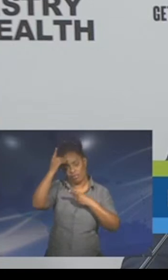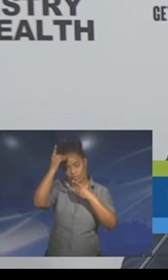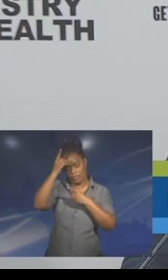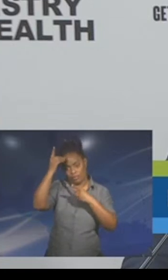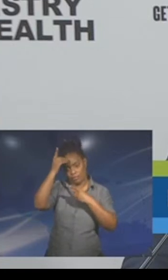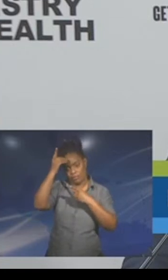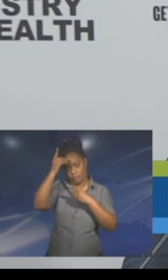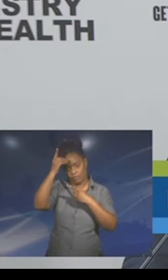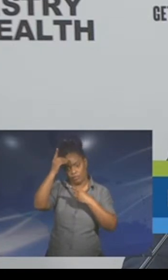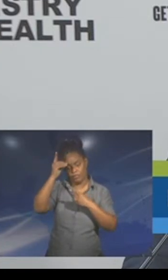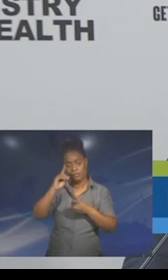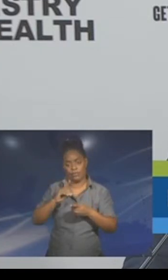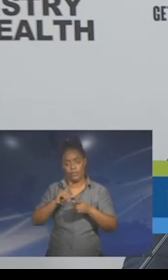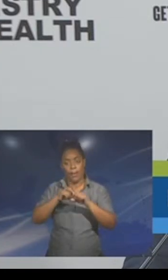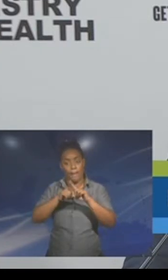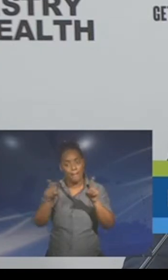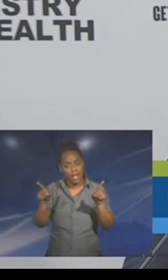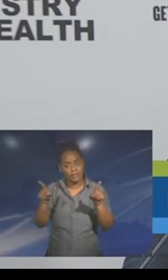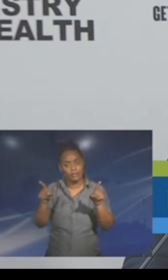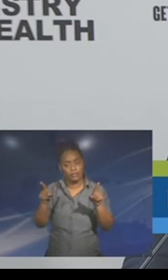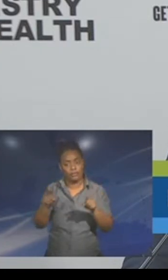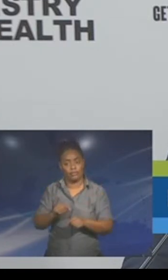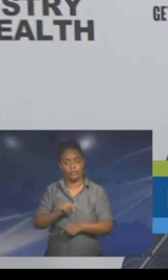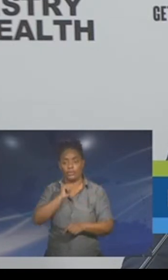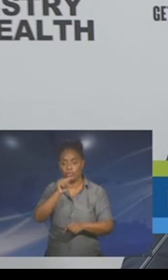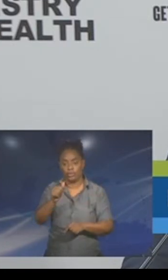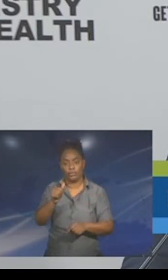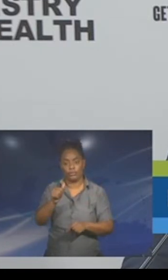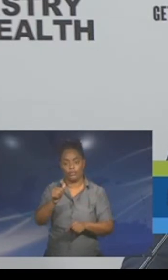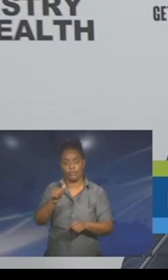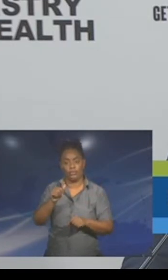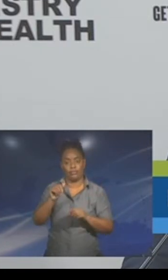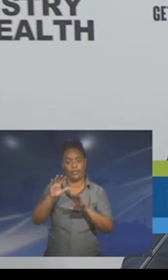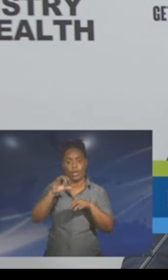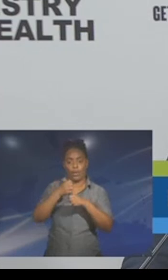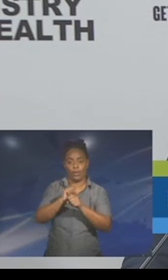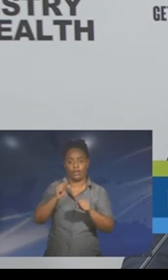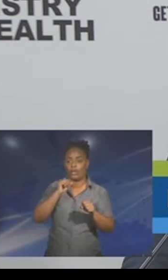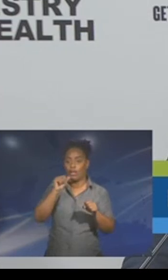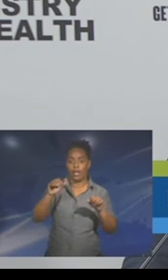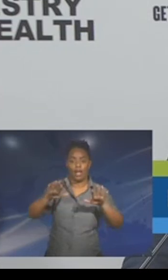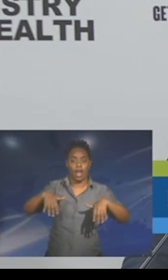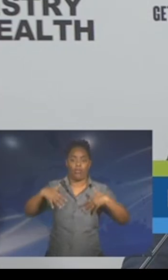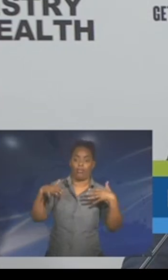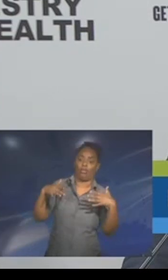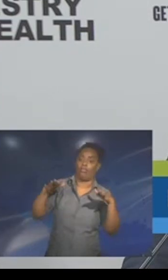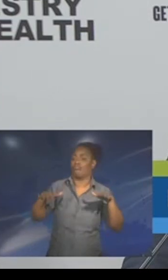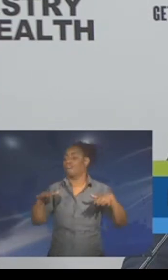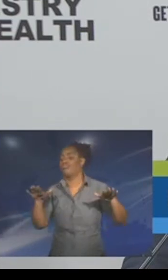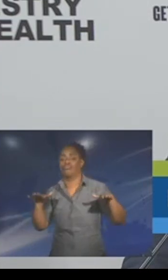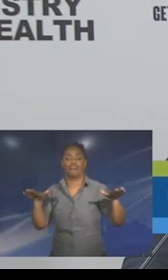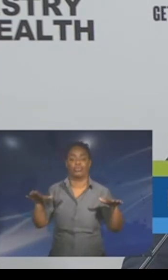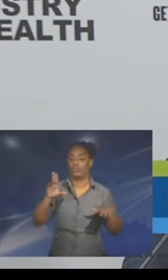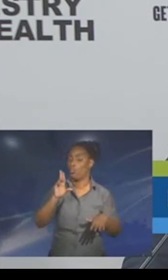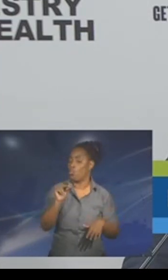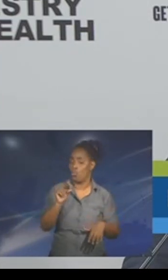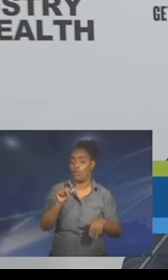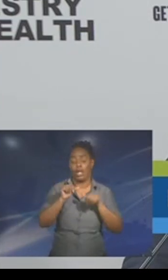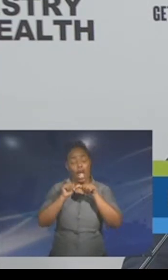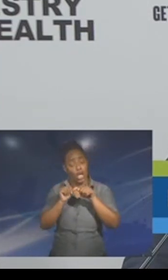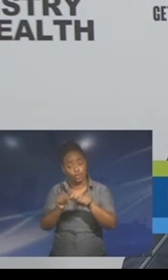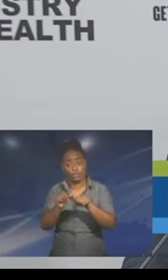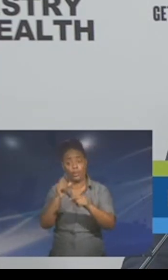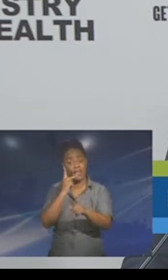lure us into any sense of complacency. So we urge the population to heed the warnings